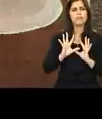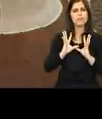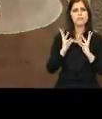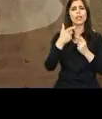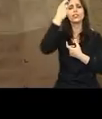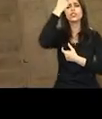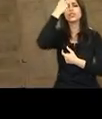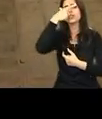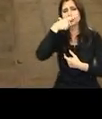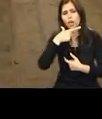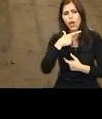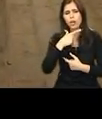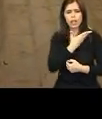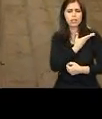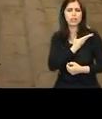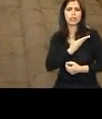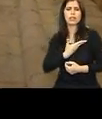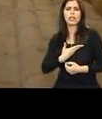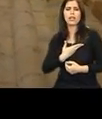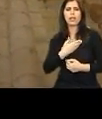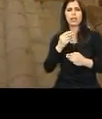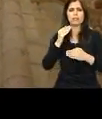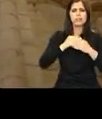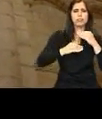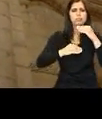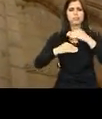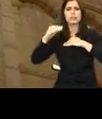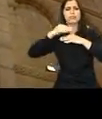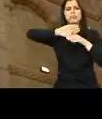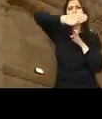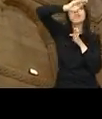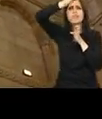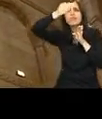wrapped in history and legends, capitals, columns and archivolts,